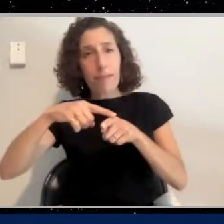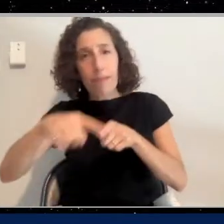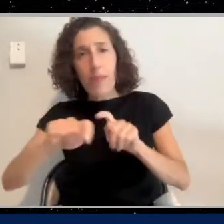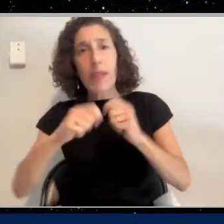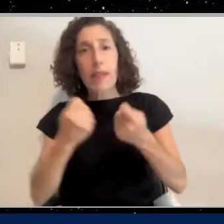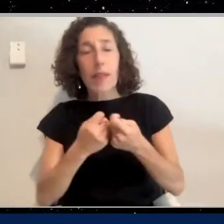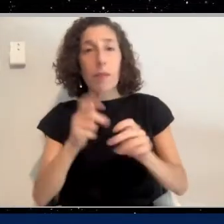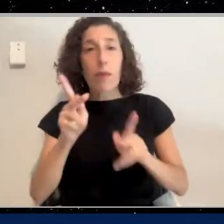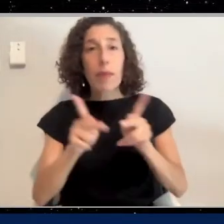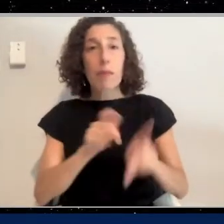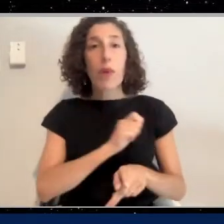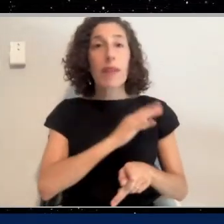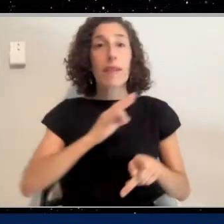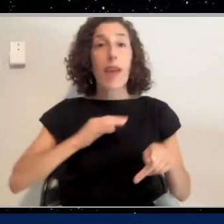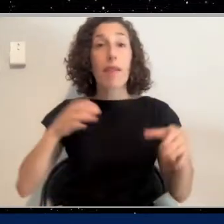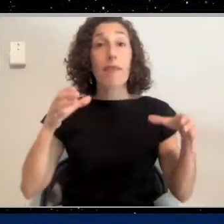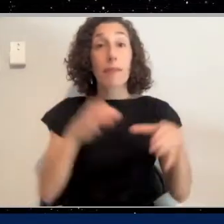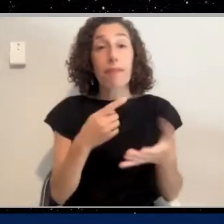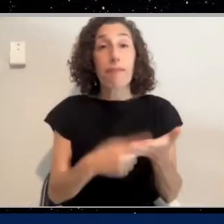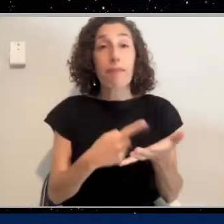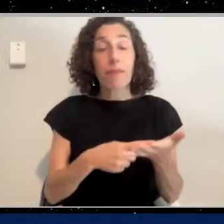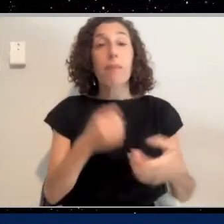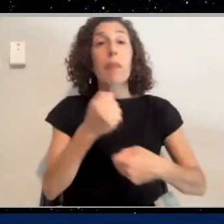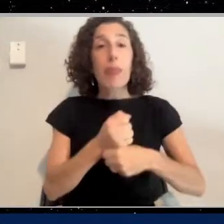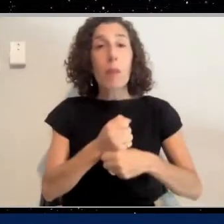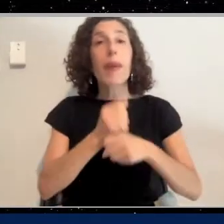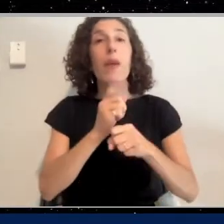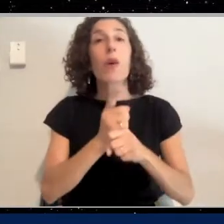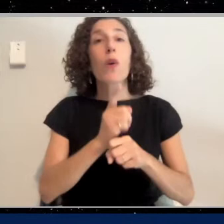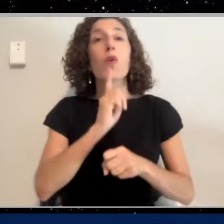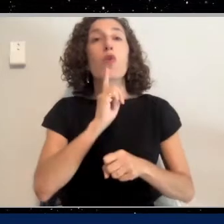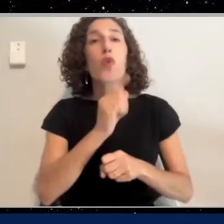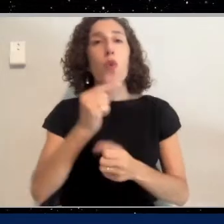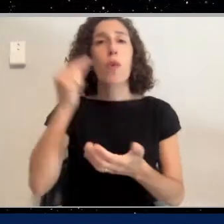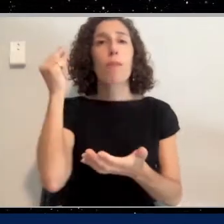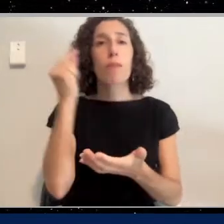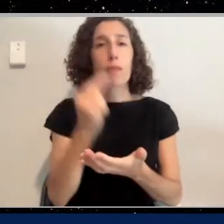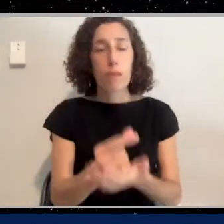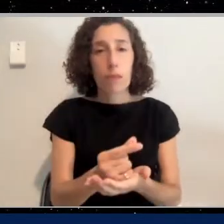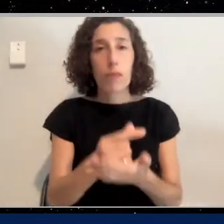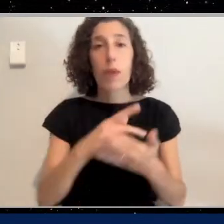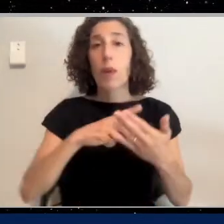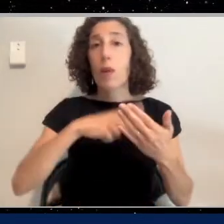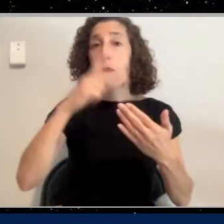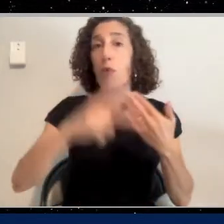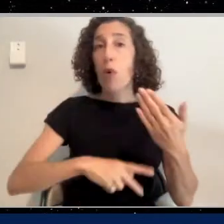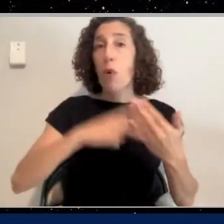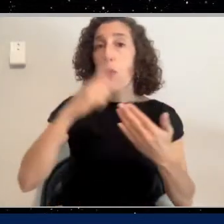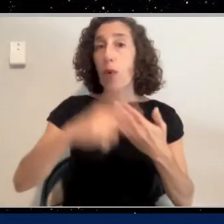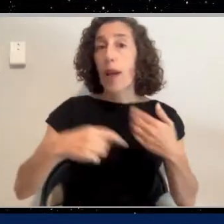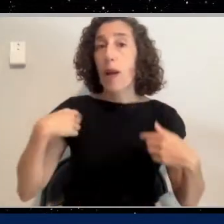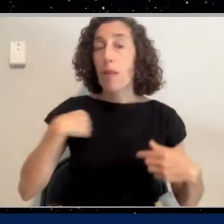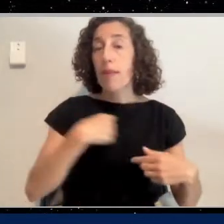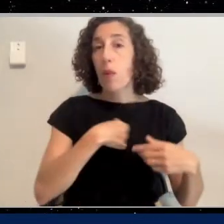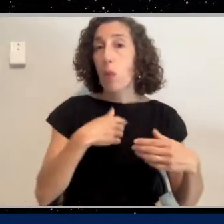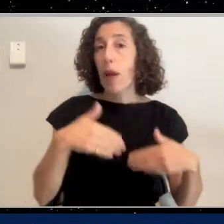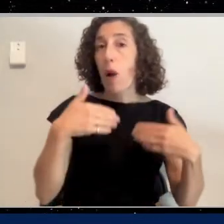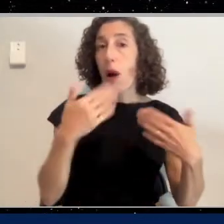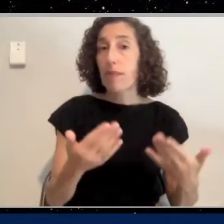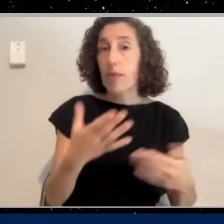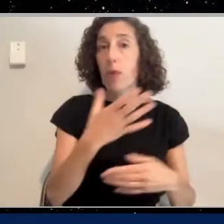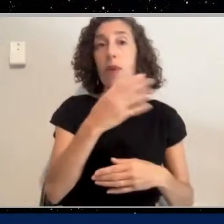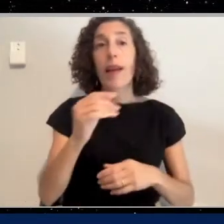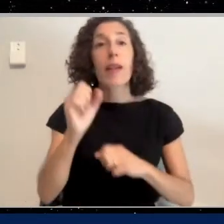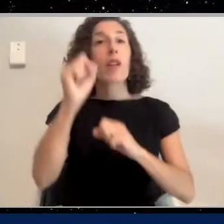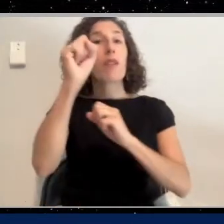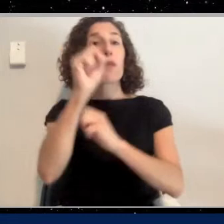accessibility through programming, resources, and infrastructure. And I work together with my colleagues throughout the museum in